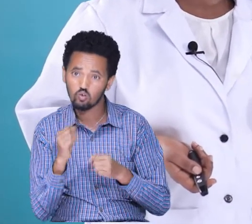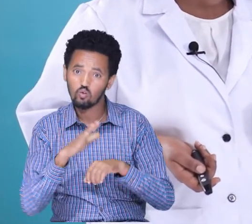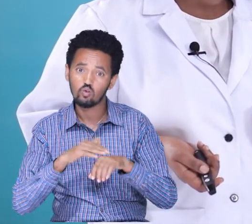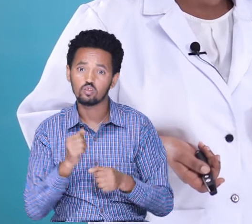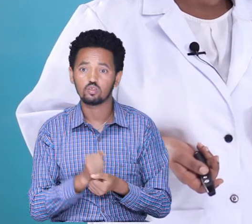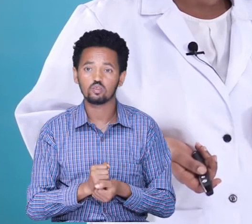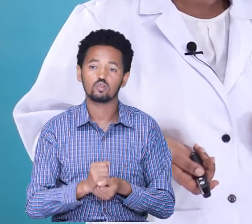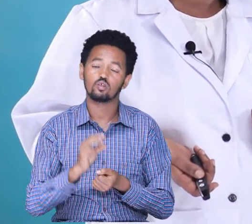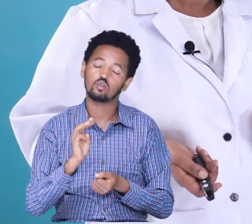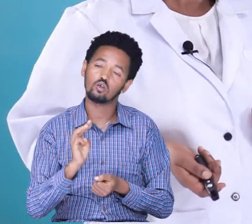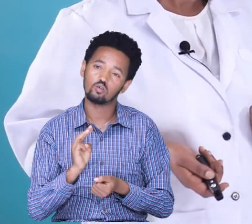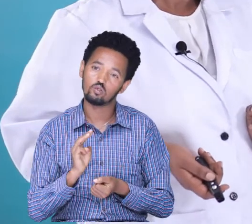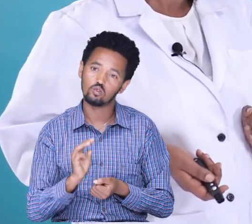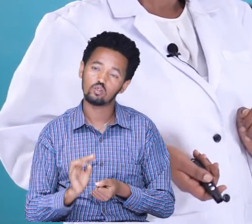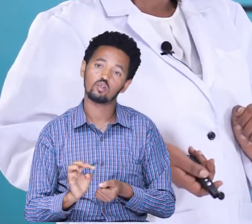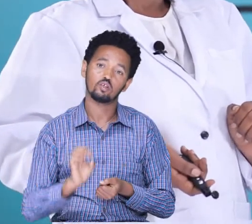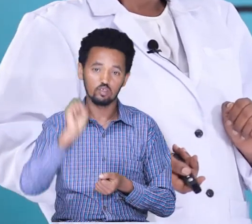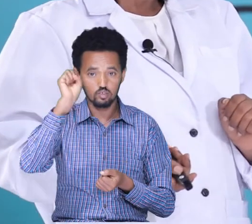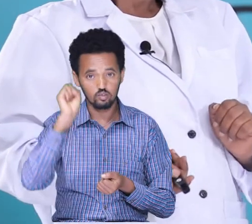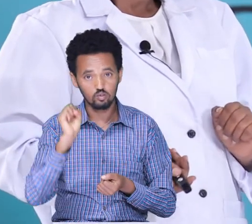trade wind.